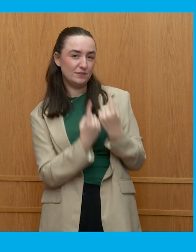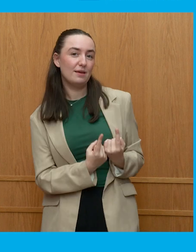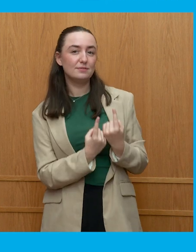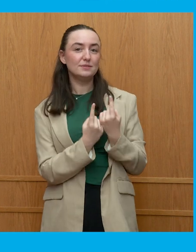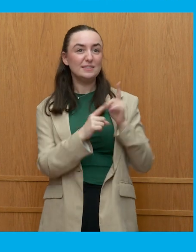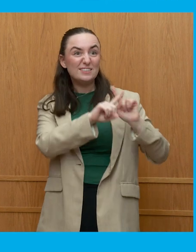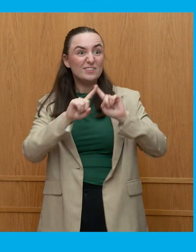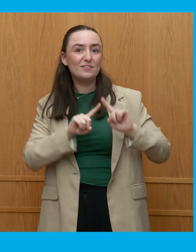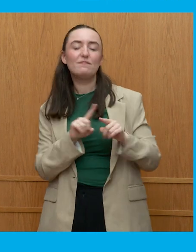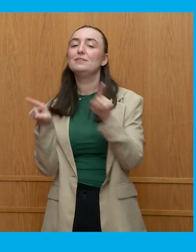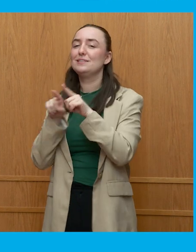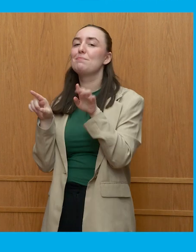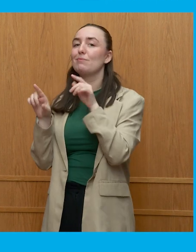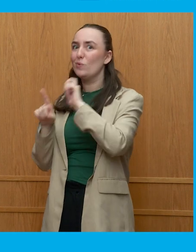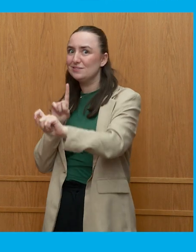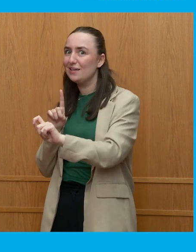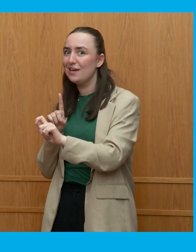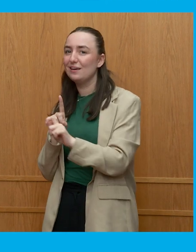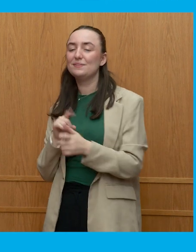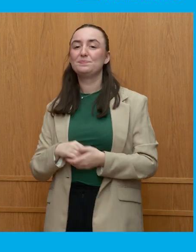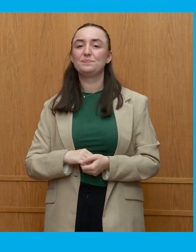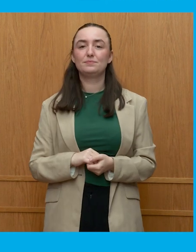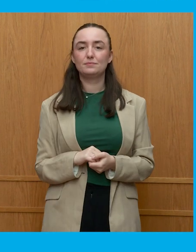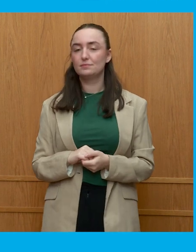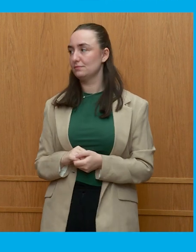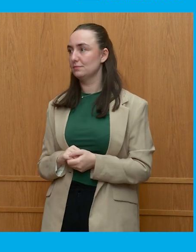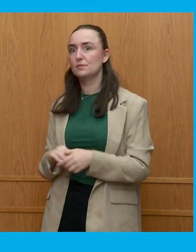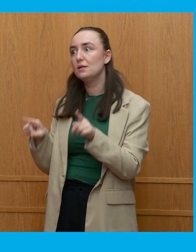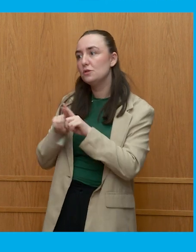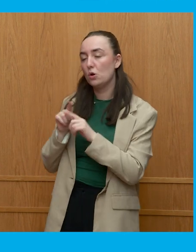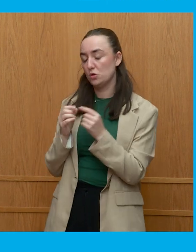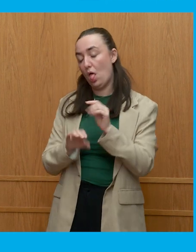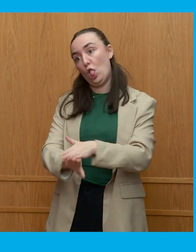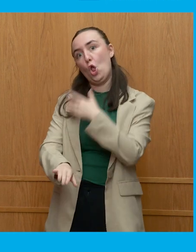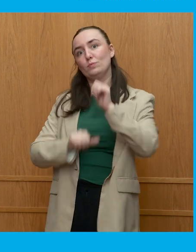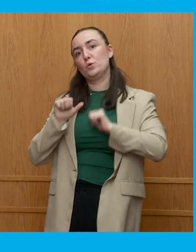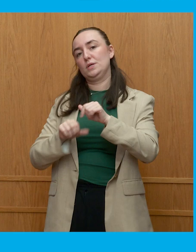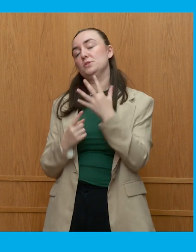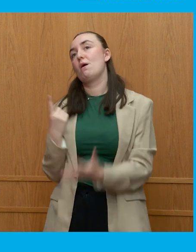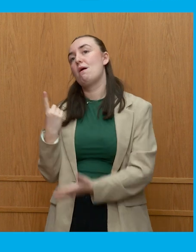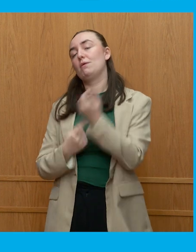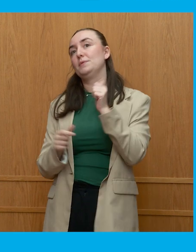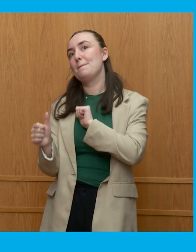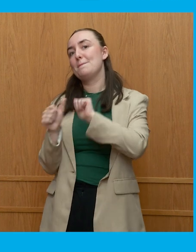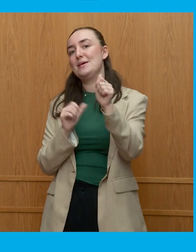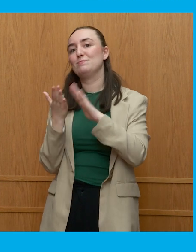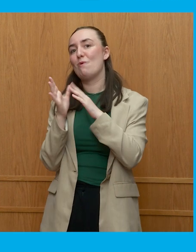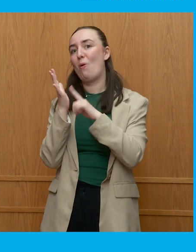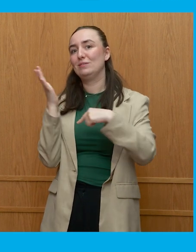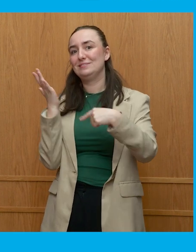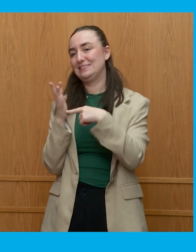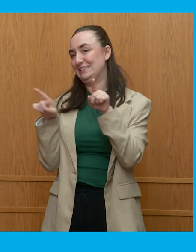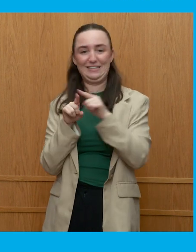the question, but there's... It's also a complex process to get to whiskey and the best malts. Maybe